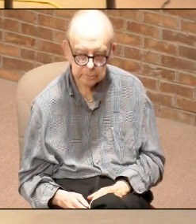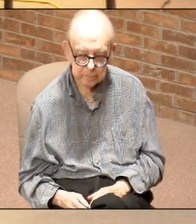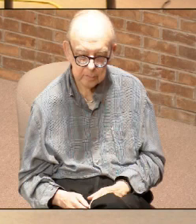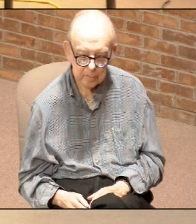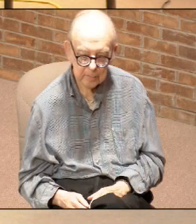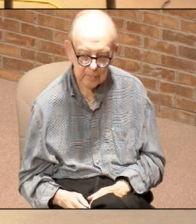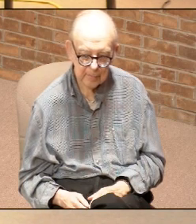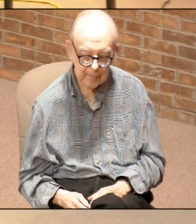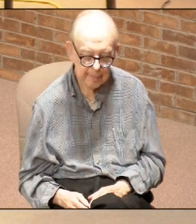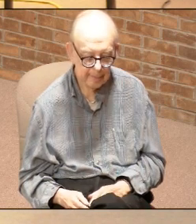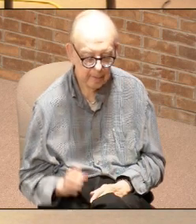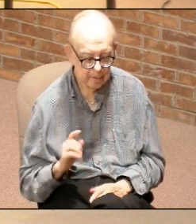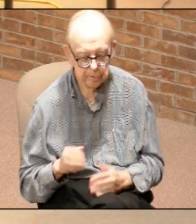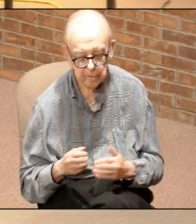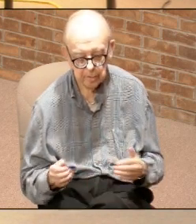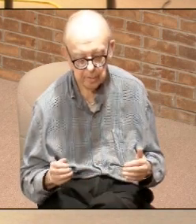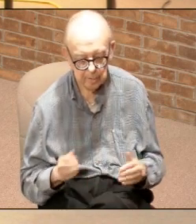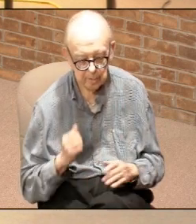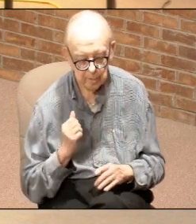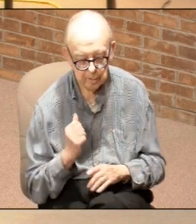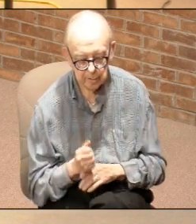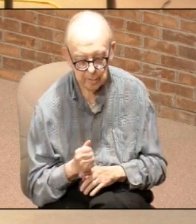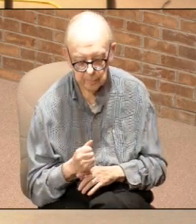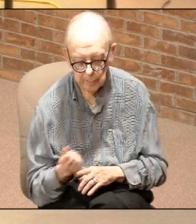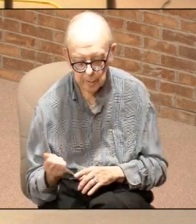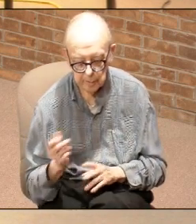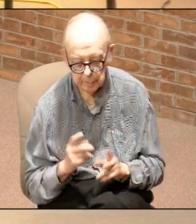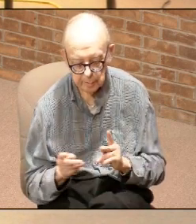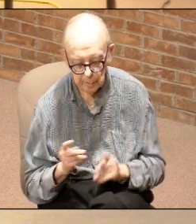it's to separate yourself from everybody else